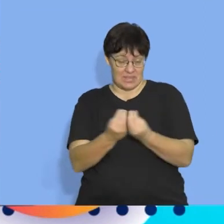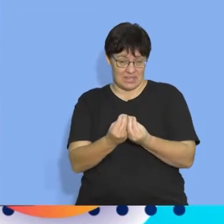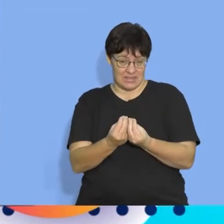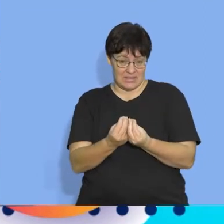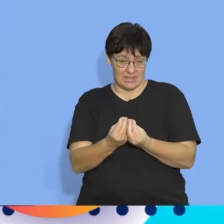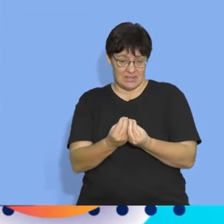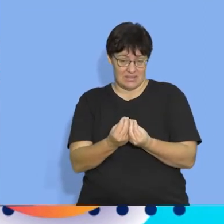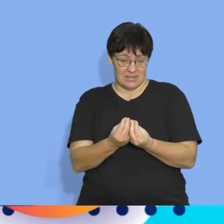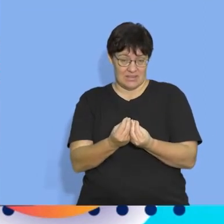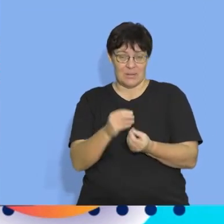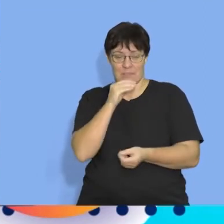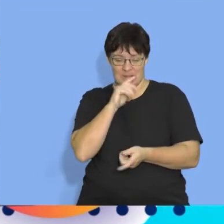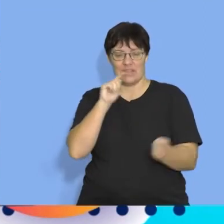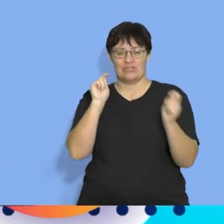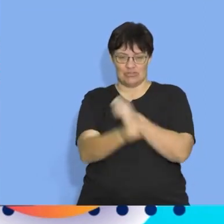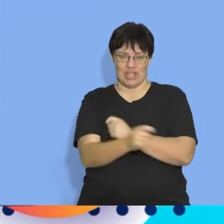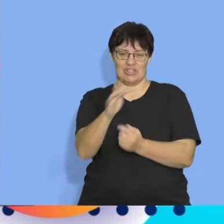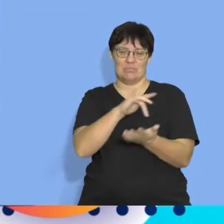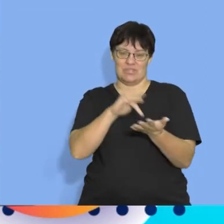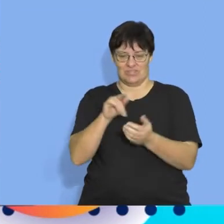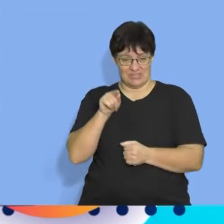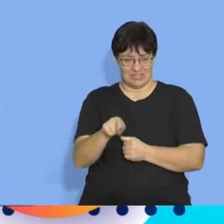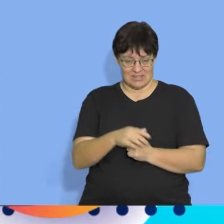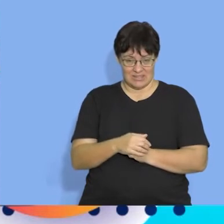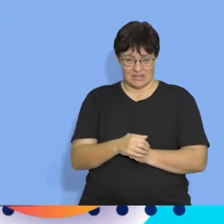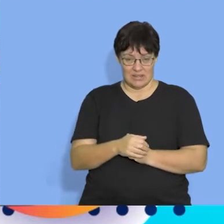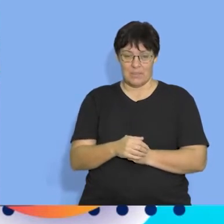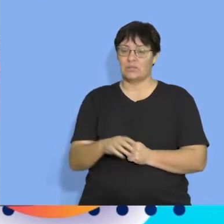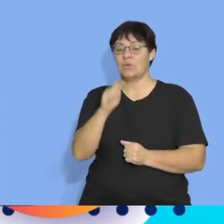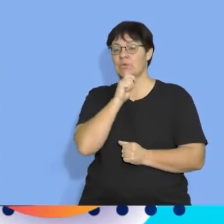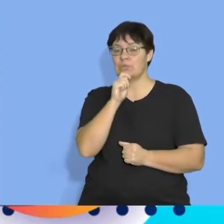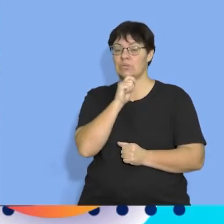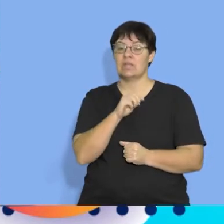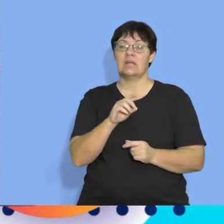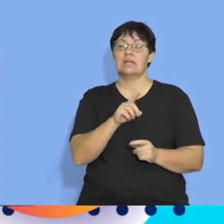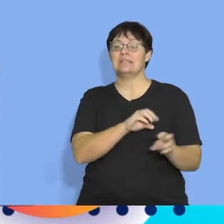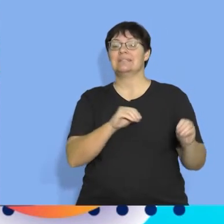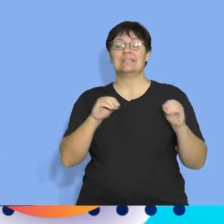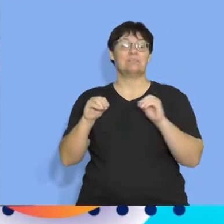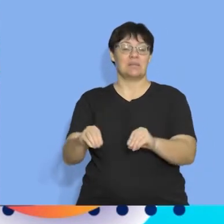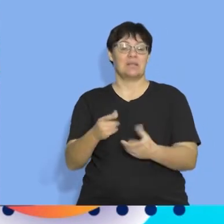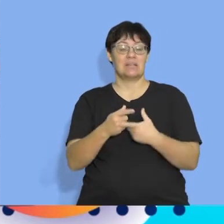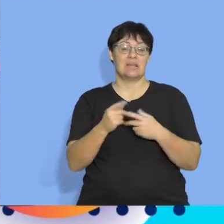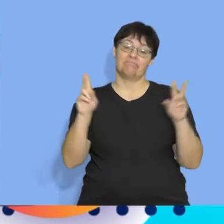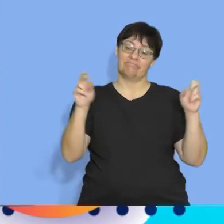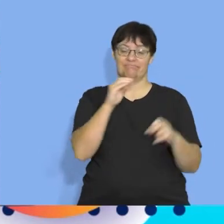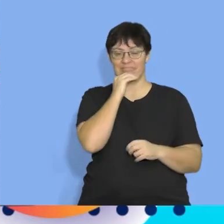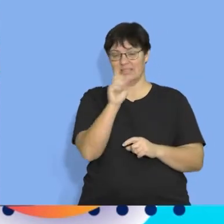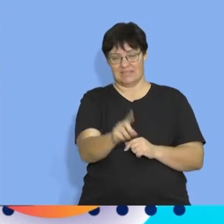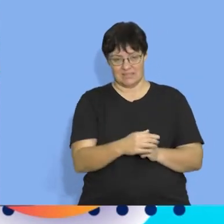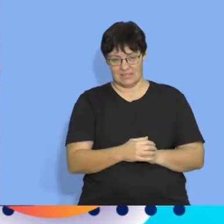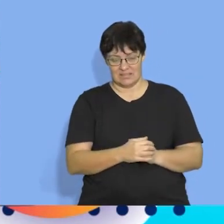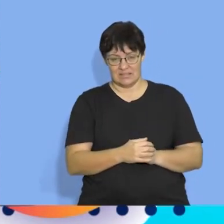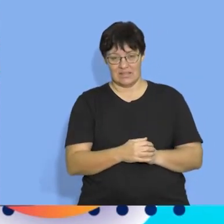displacement of something, that is the change in position. But we don't use the word displacement in our